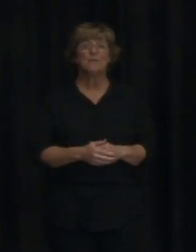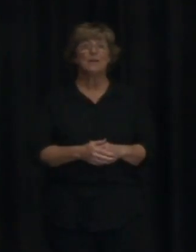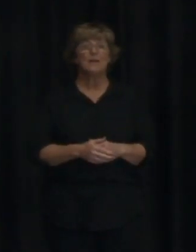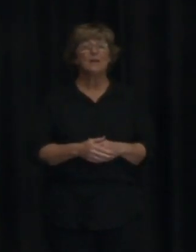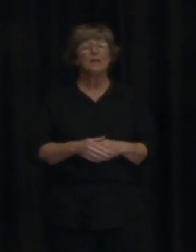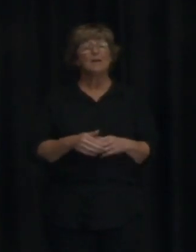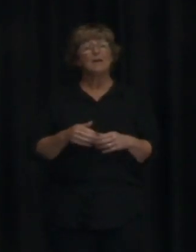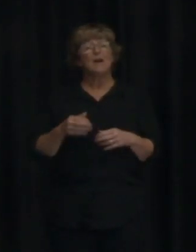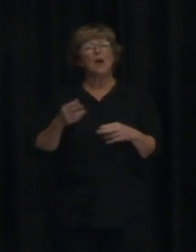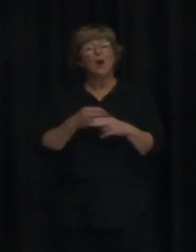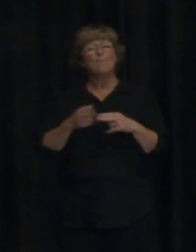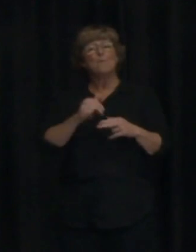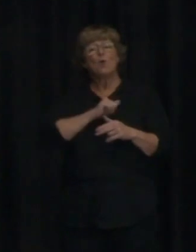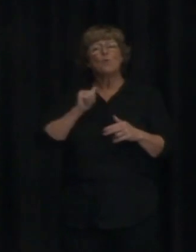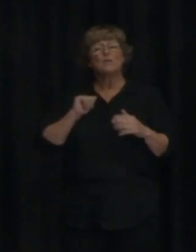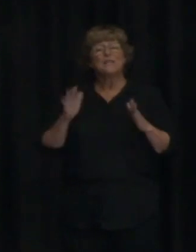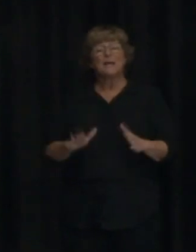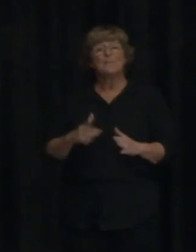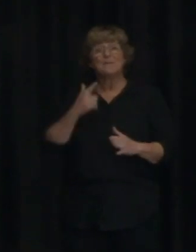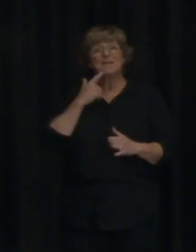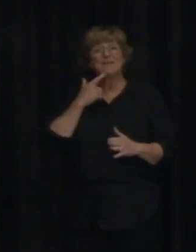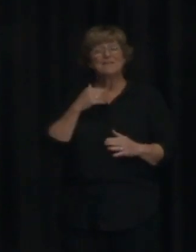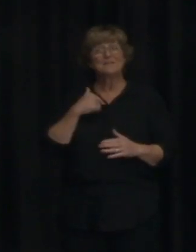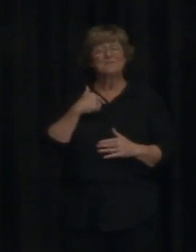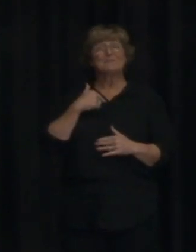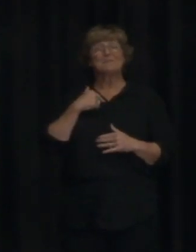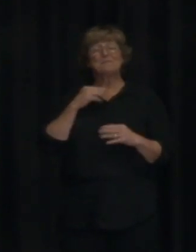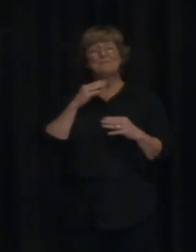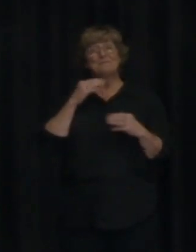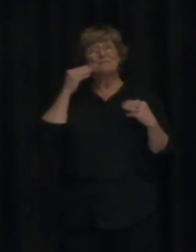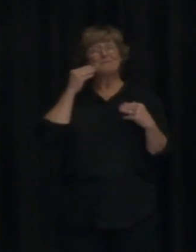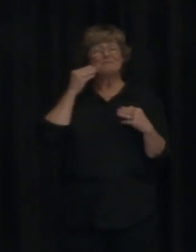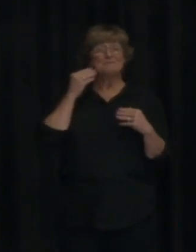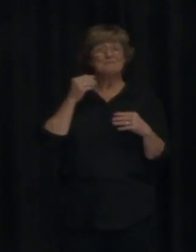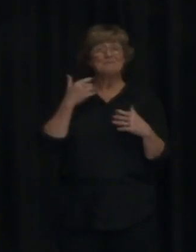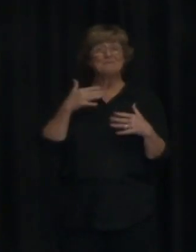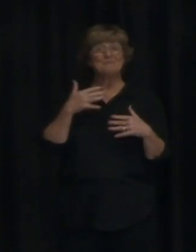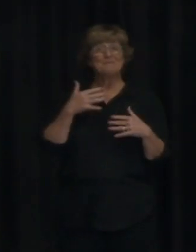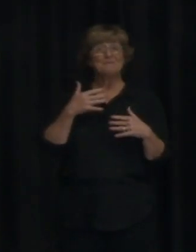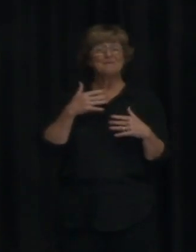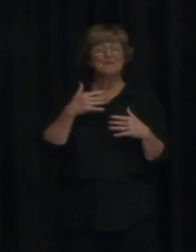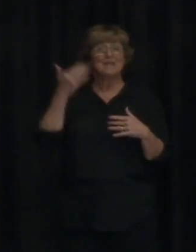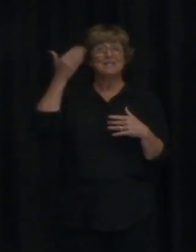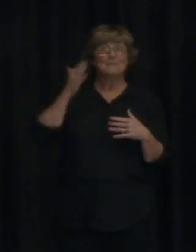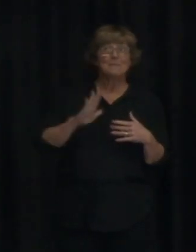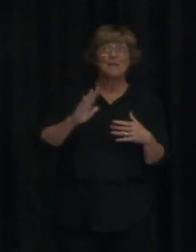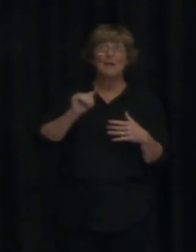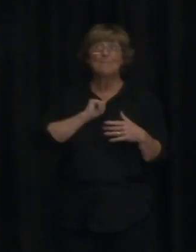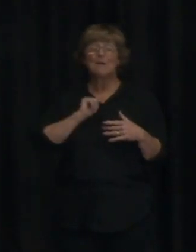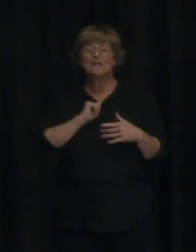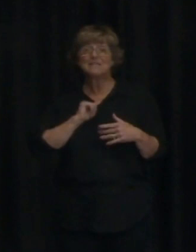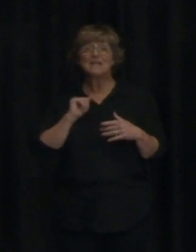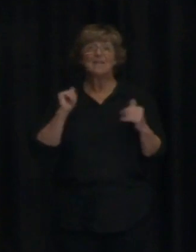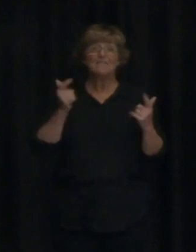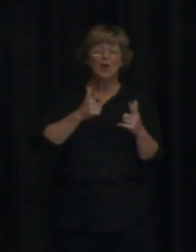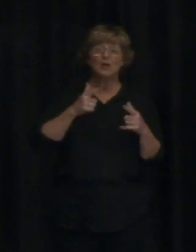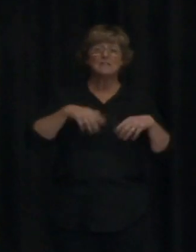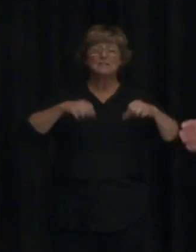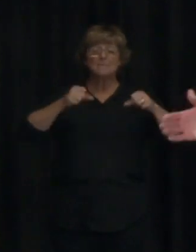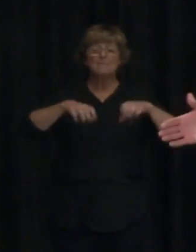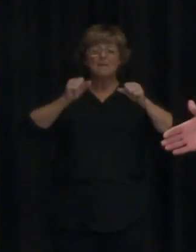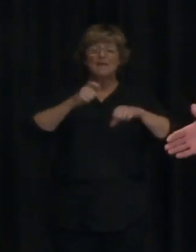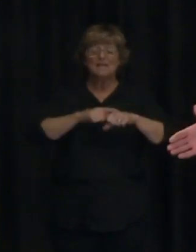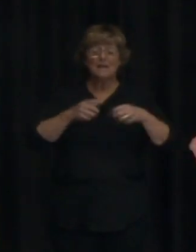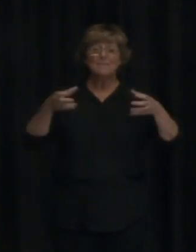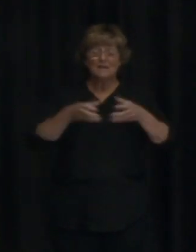made a comment that I smiled under my mask about the speaker, myself, pro tem, spending so much time together,